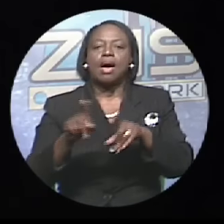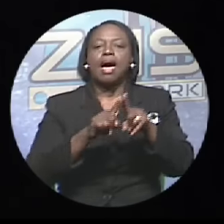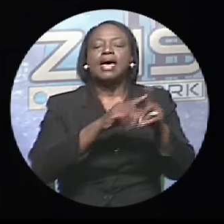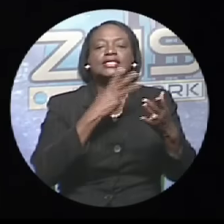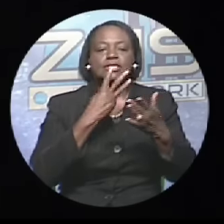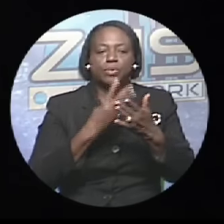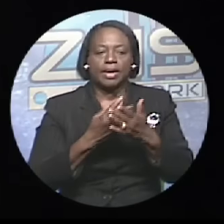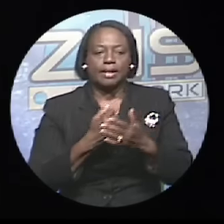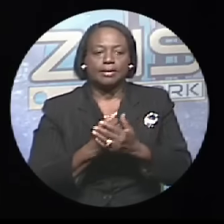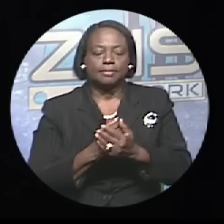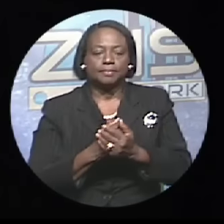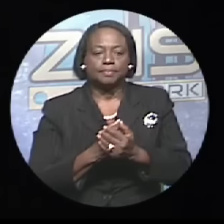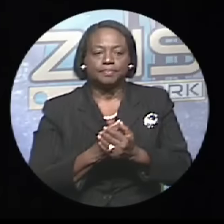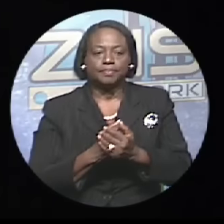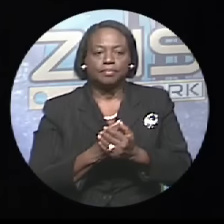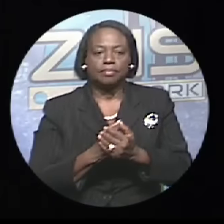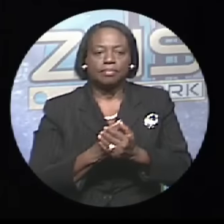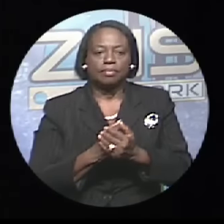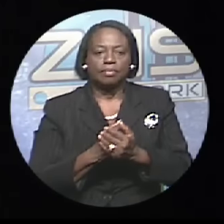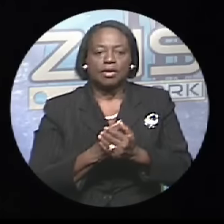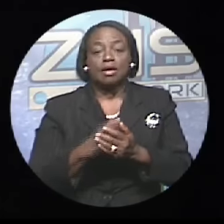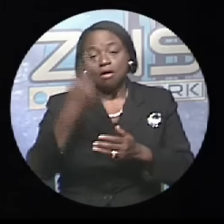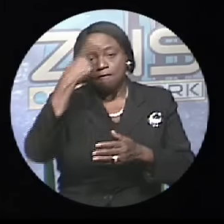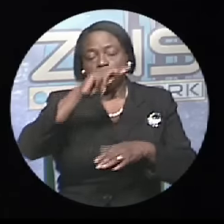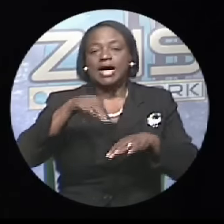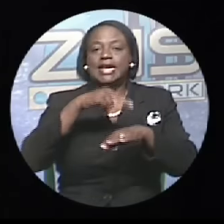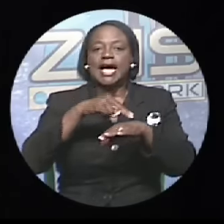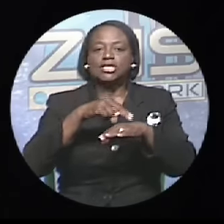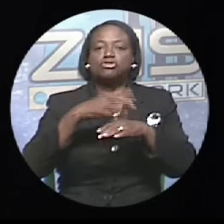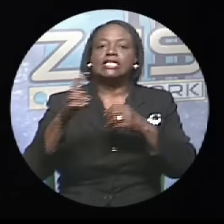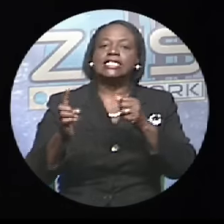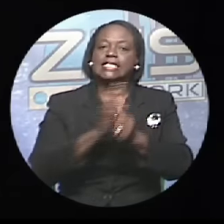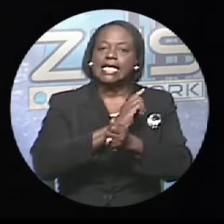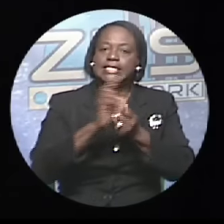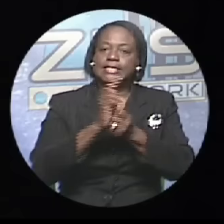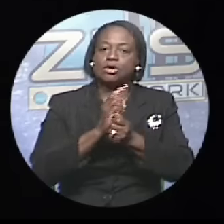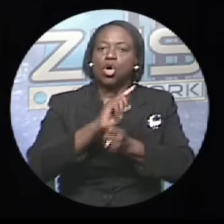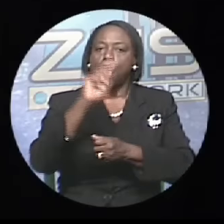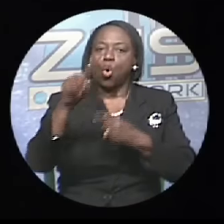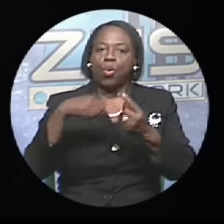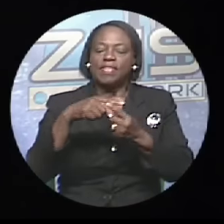well. For natural disasters, when they come,